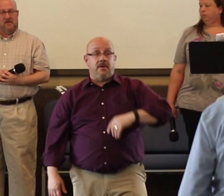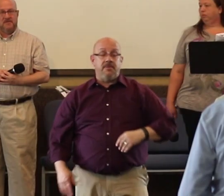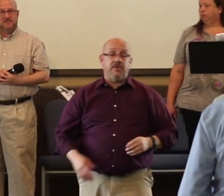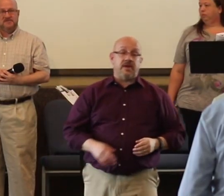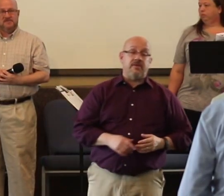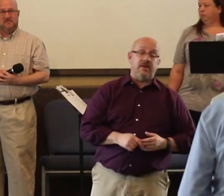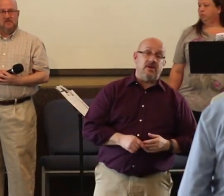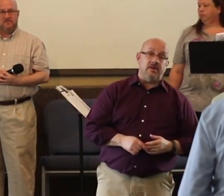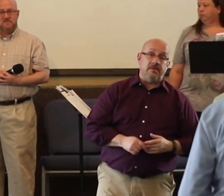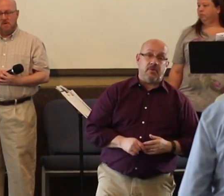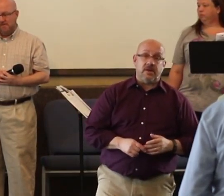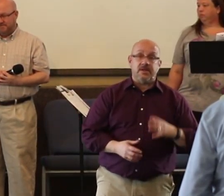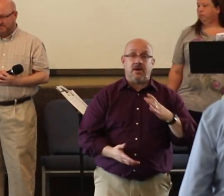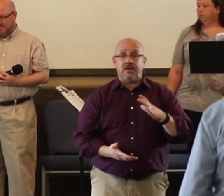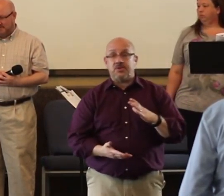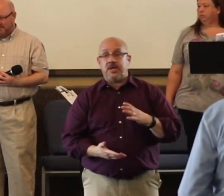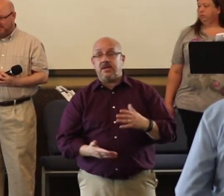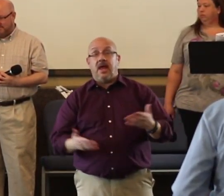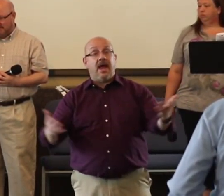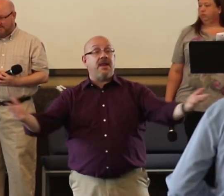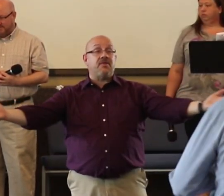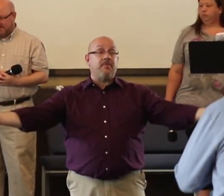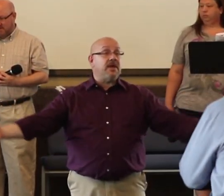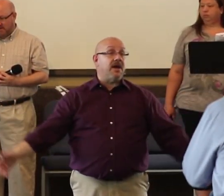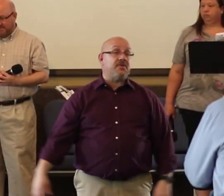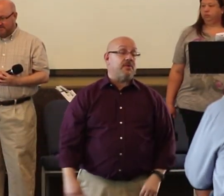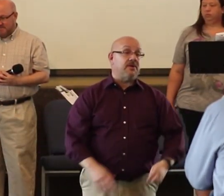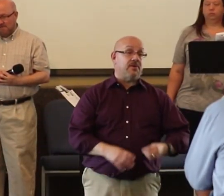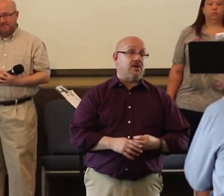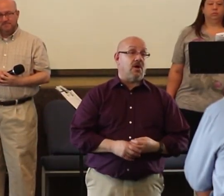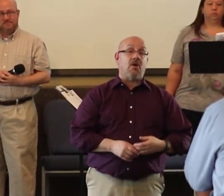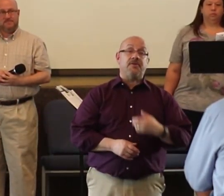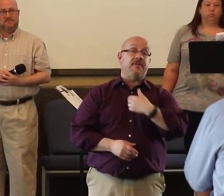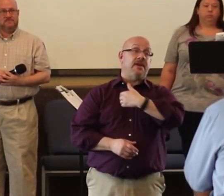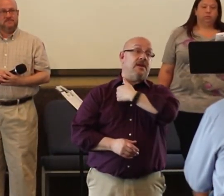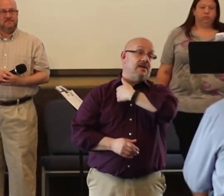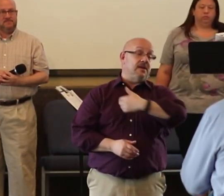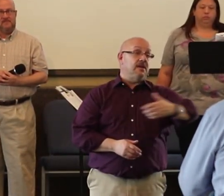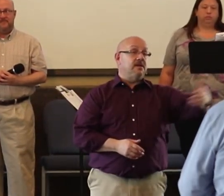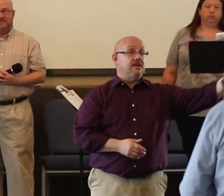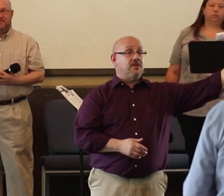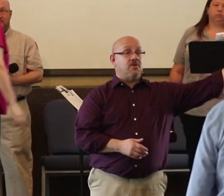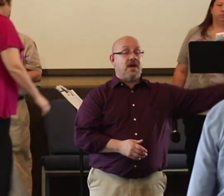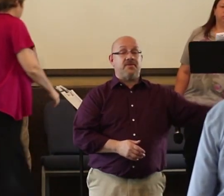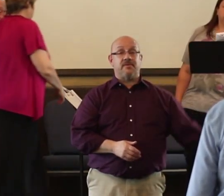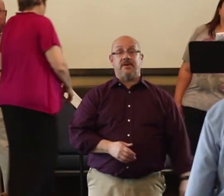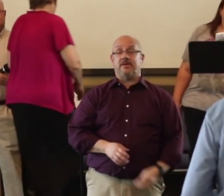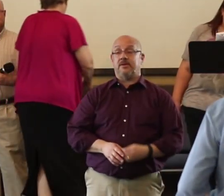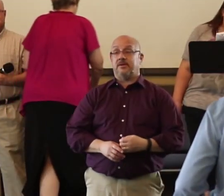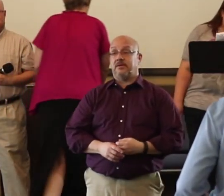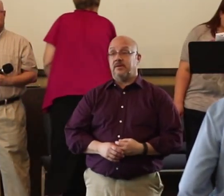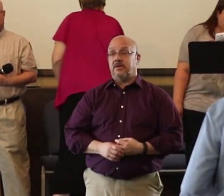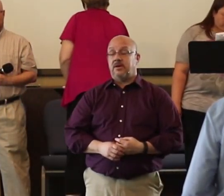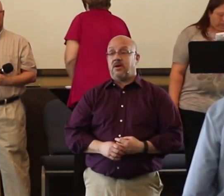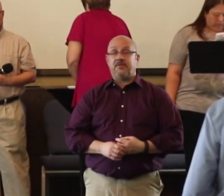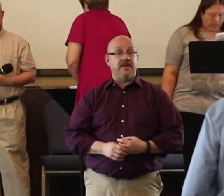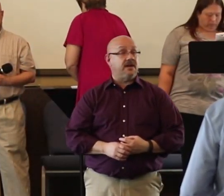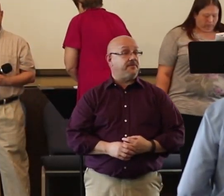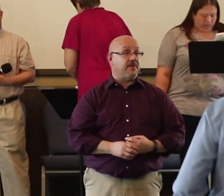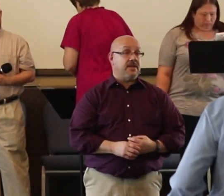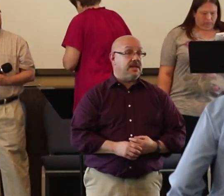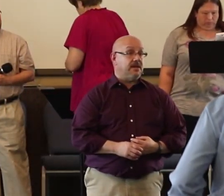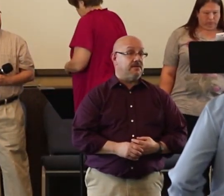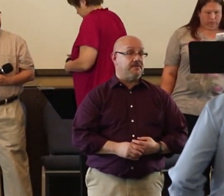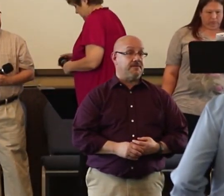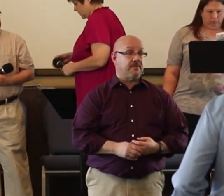The music is in your bulletin on a sheet. And it's simply, I surrender all to thee. Lord, I surrender. All to